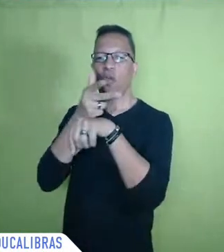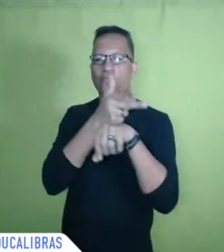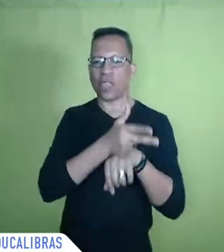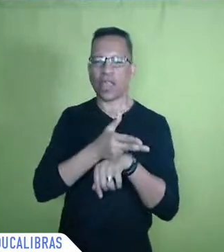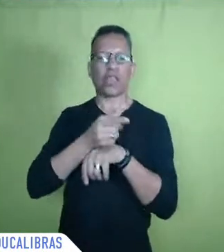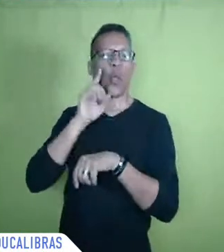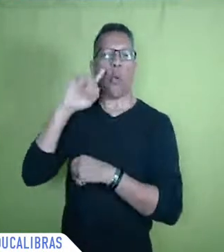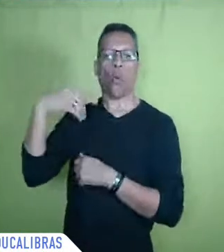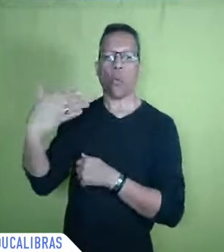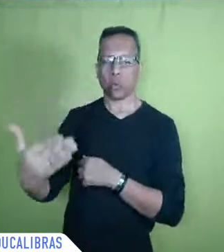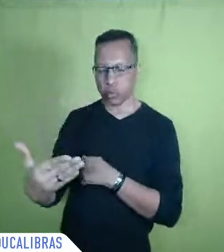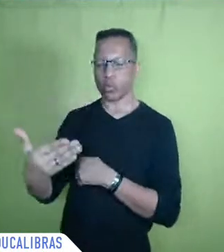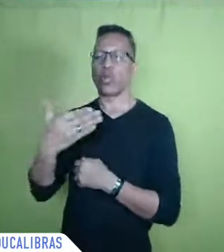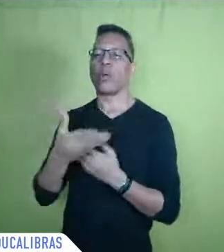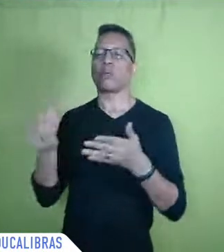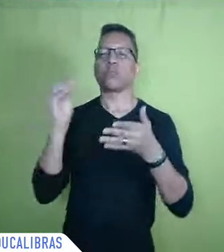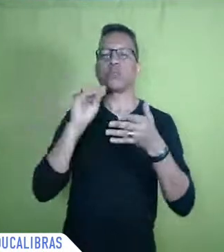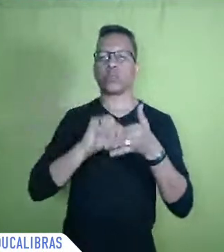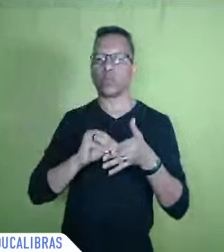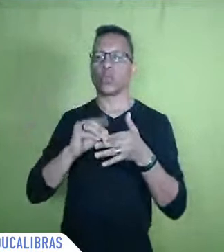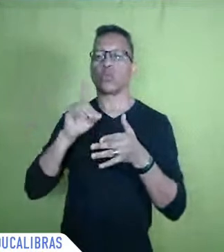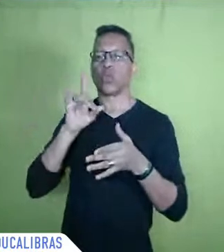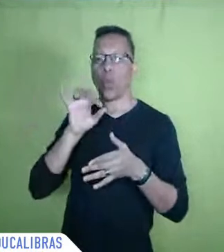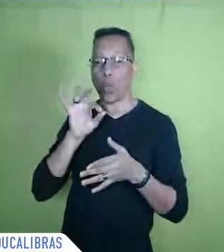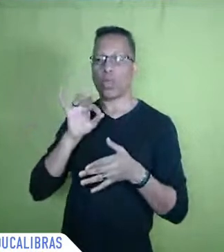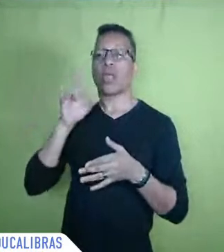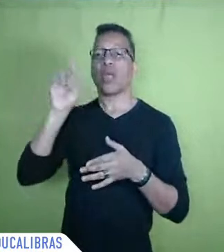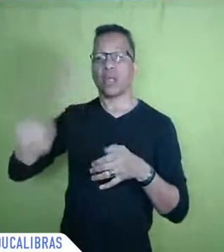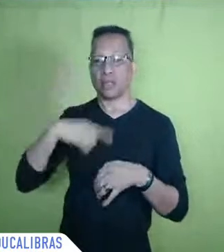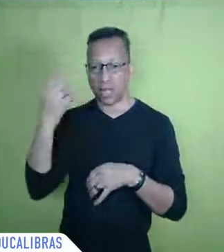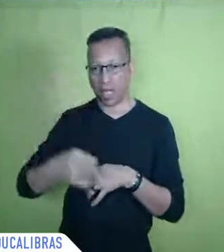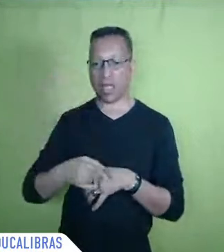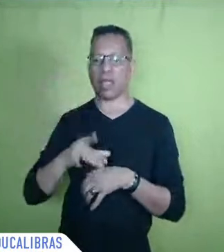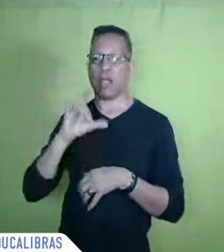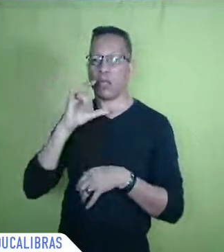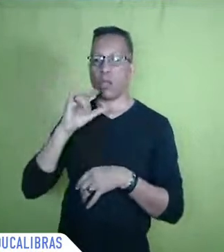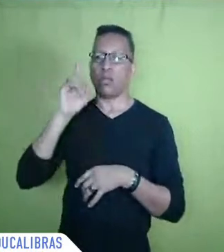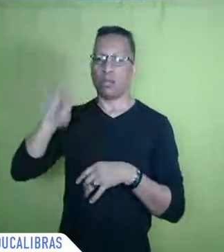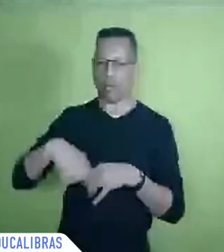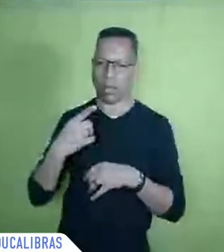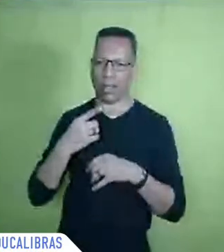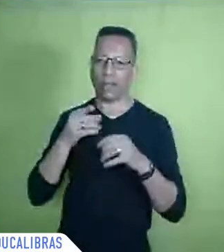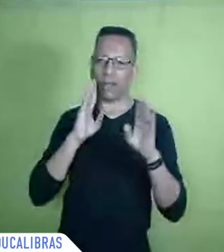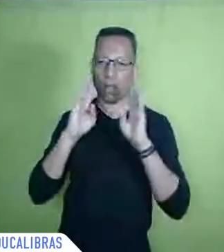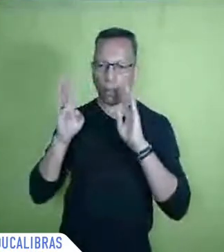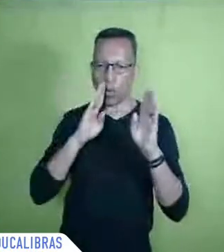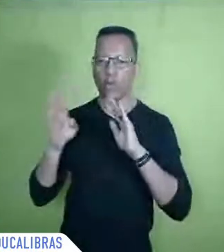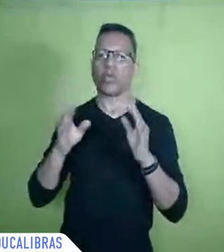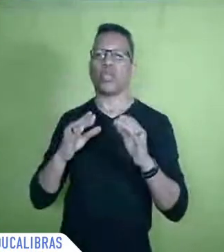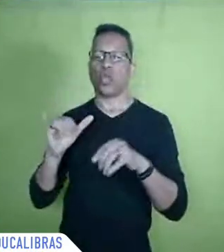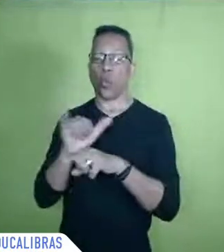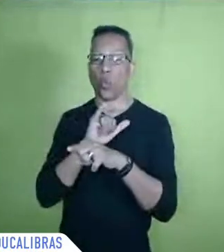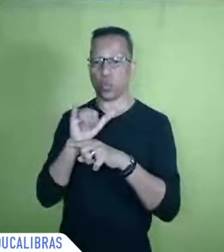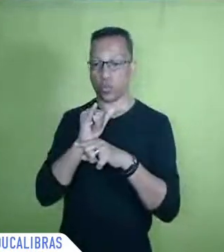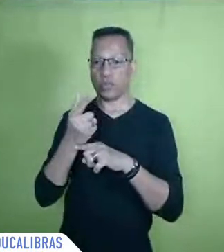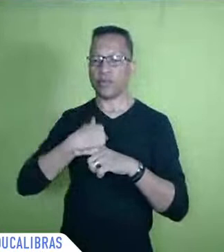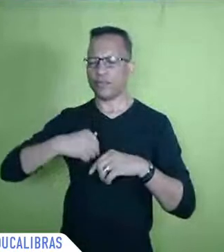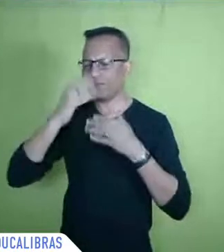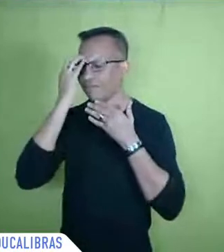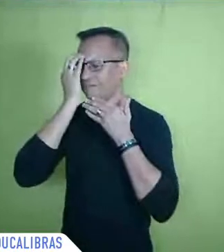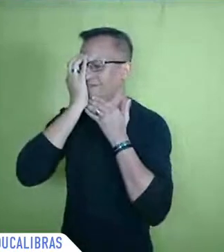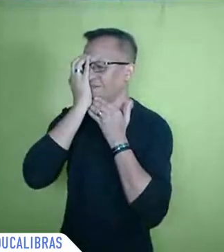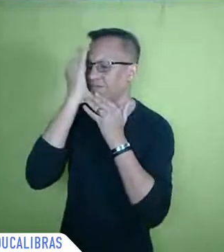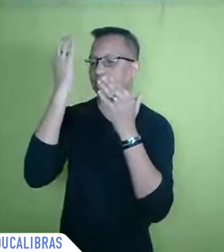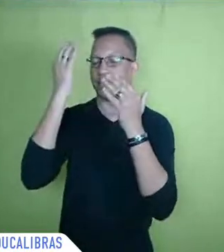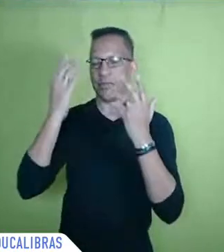there and click and share all of our videos on Instagram, Facebook, and YouTube. I thank